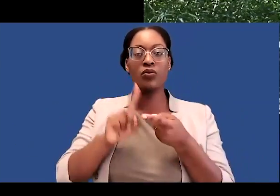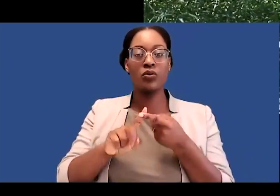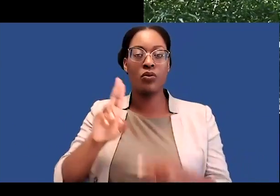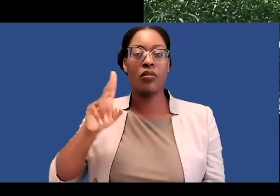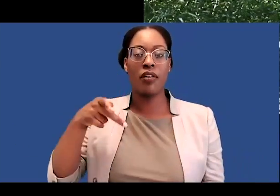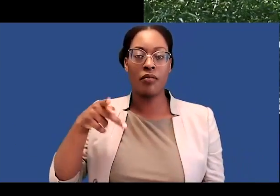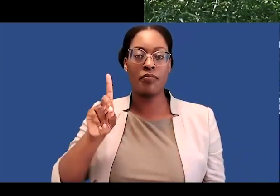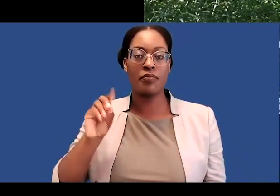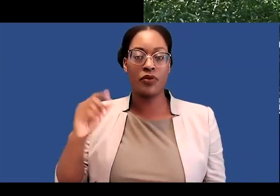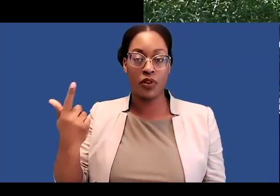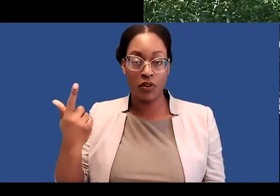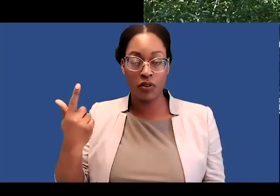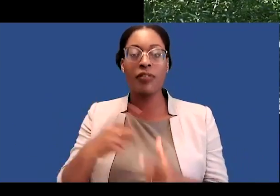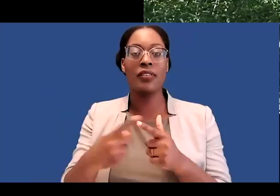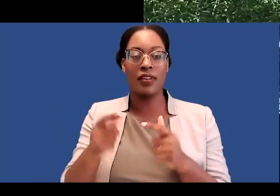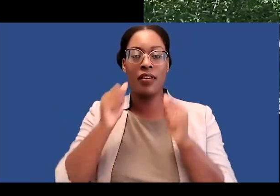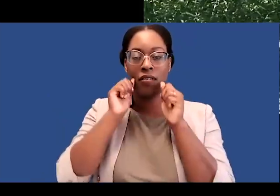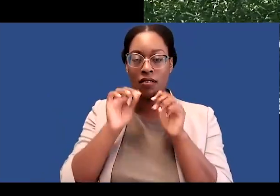Exhale, down dog.